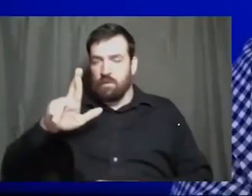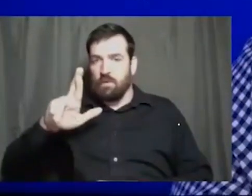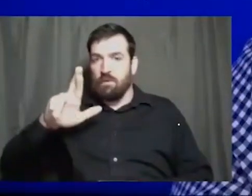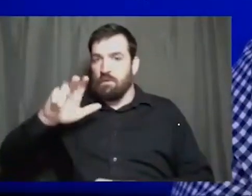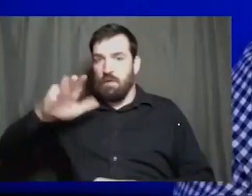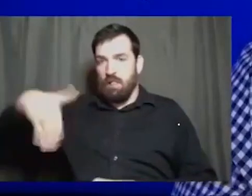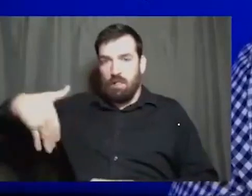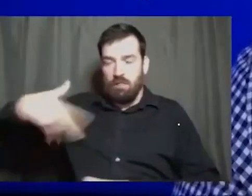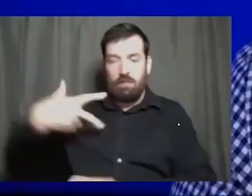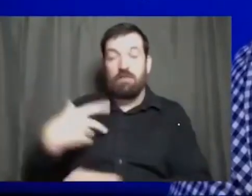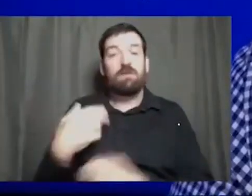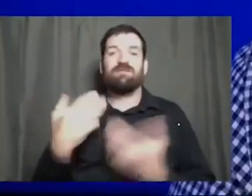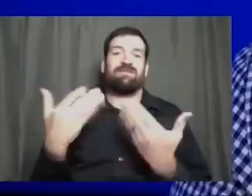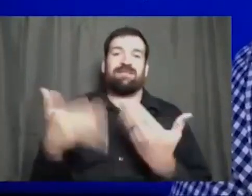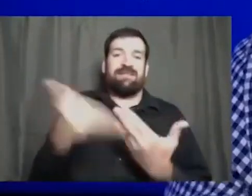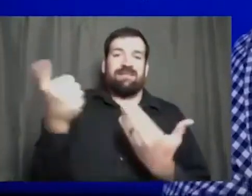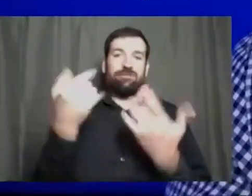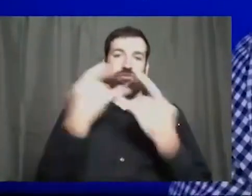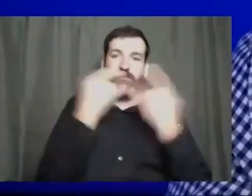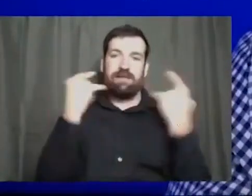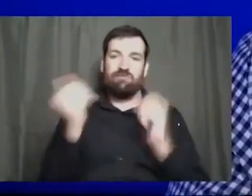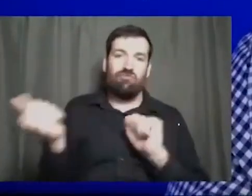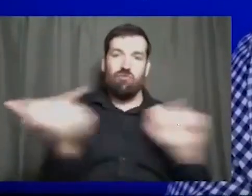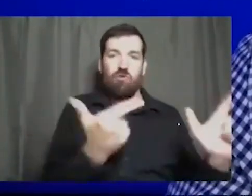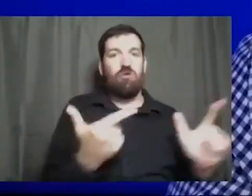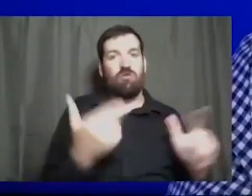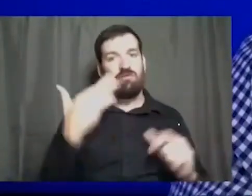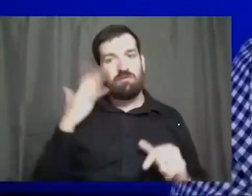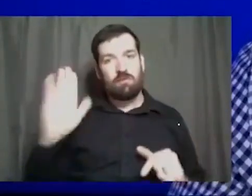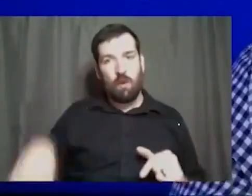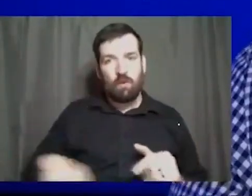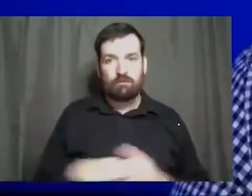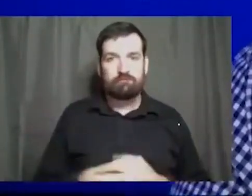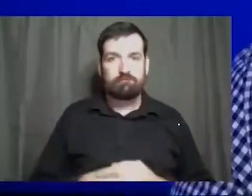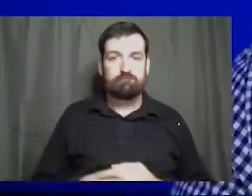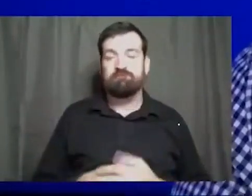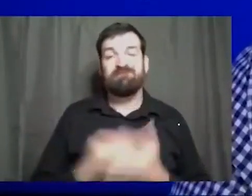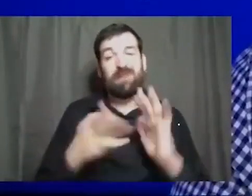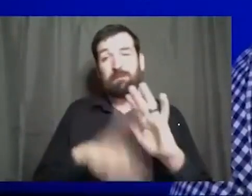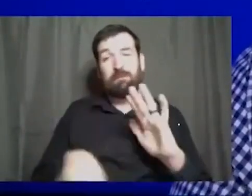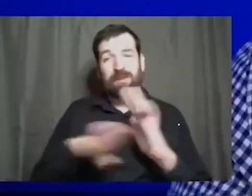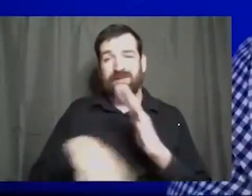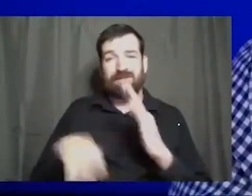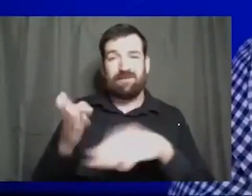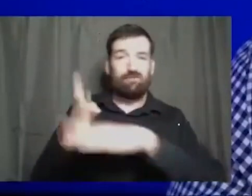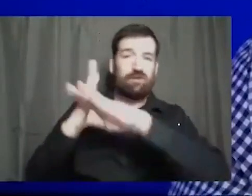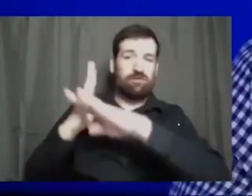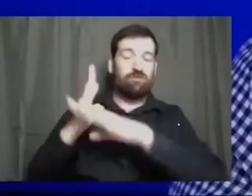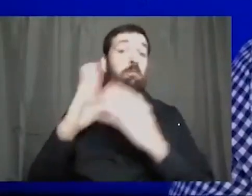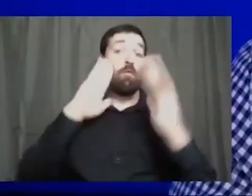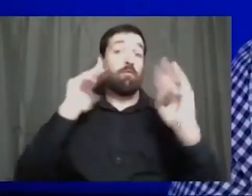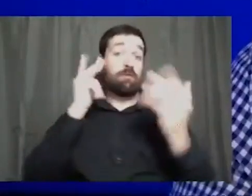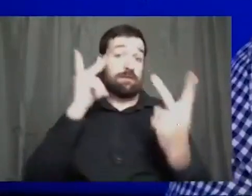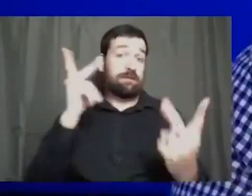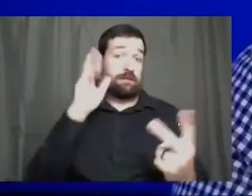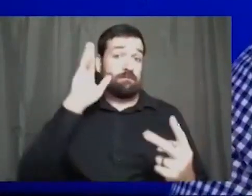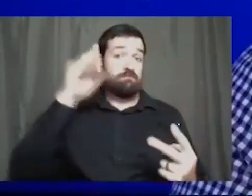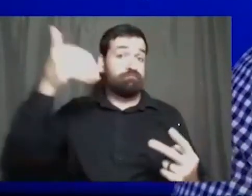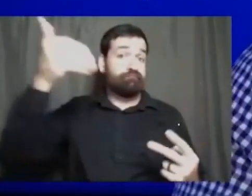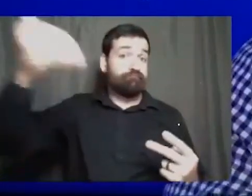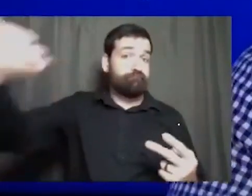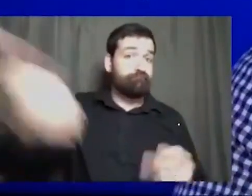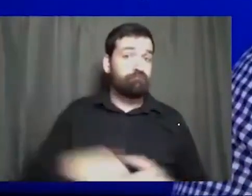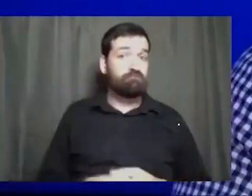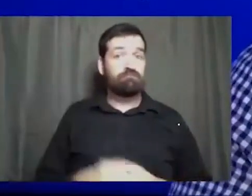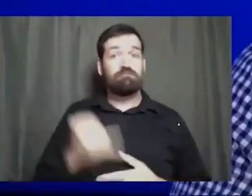everyone wear a mask so you know that they're all doing that one basic precaution. So we'll see that hopefully in the future, taking into account if it's less